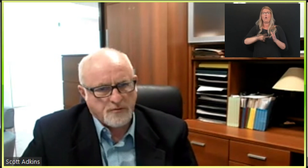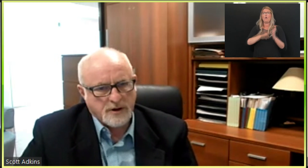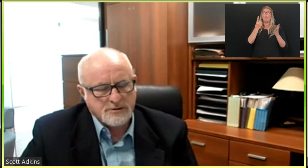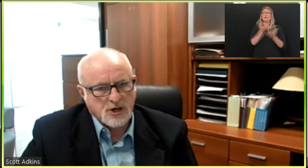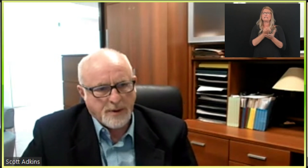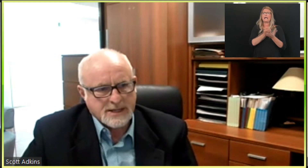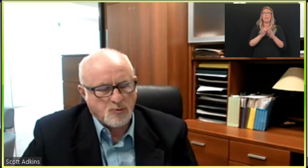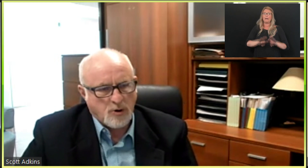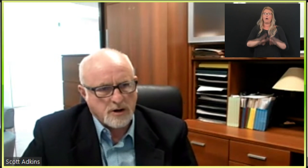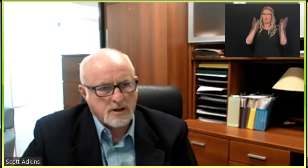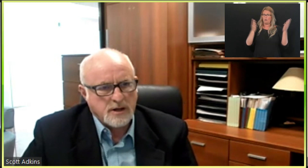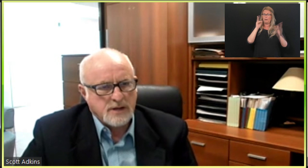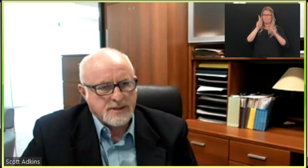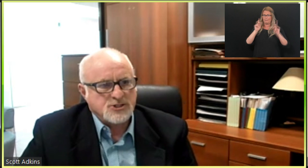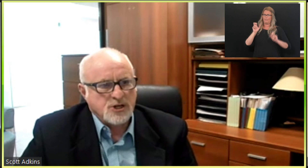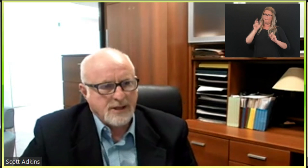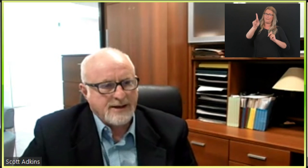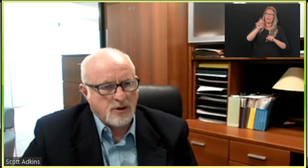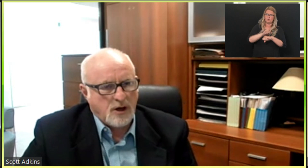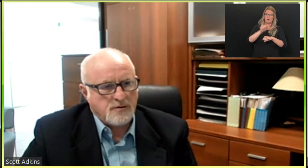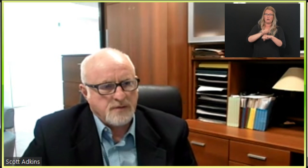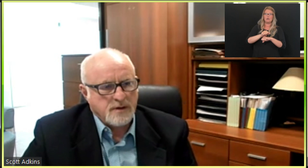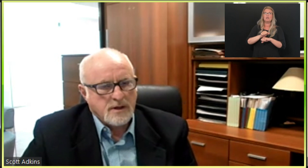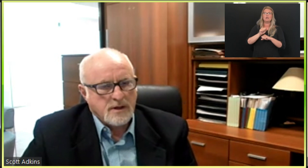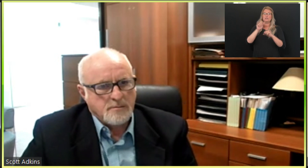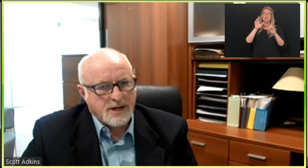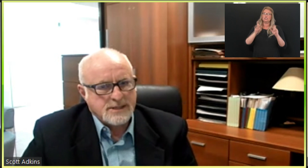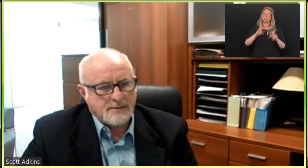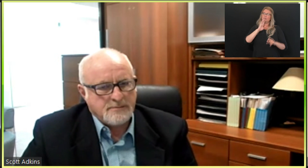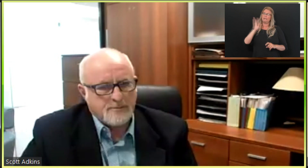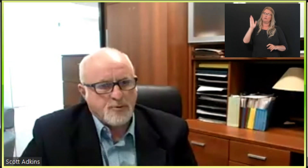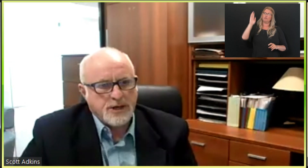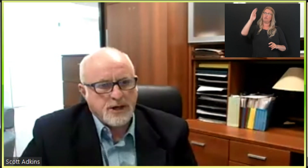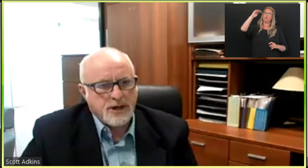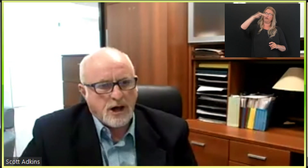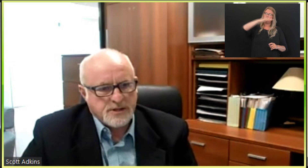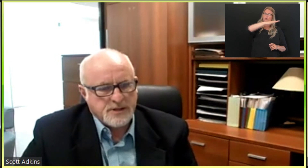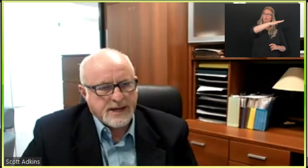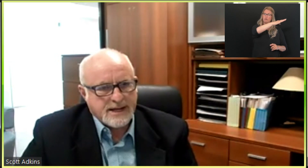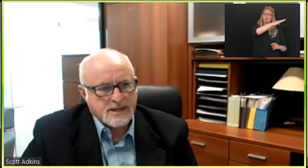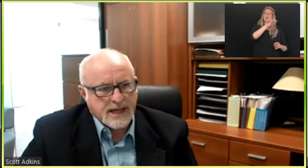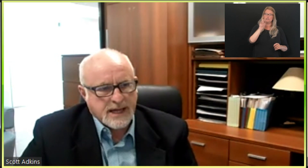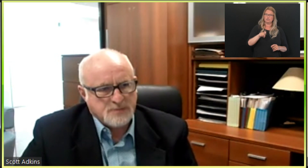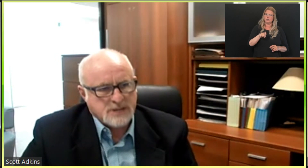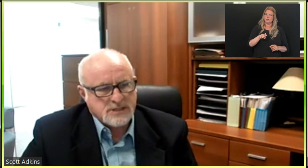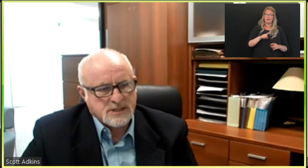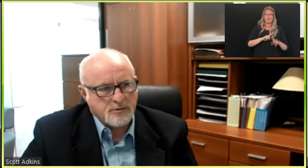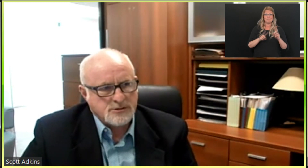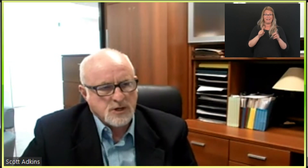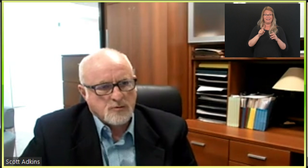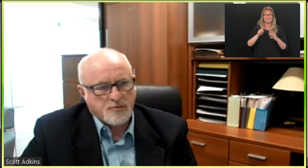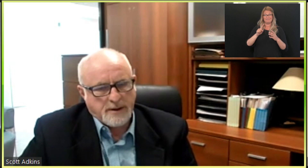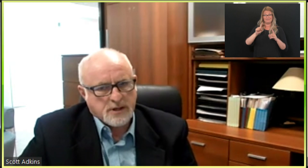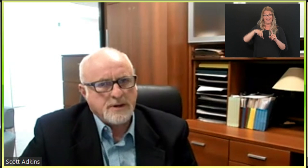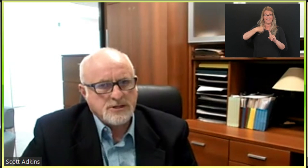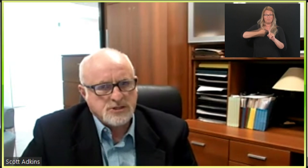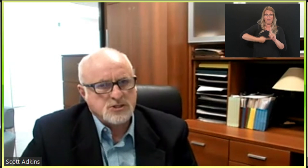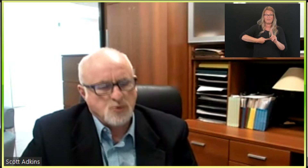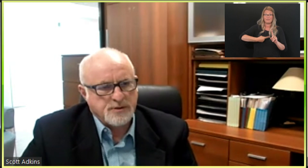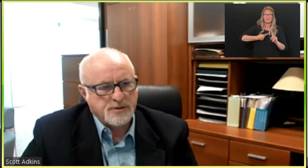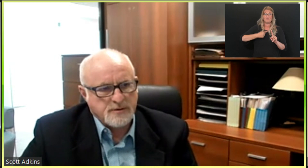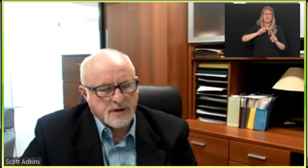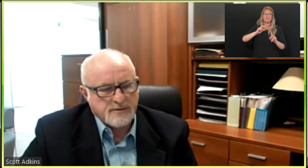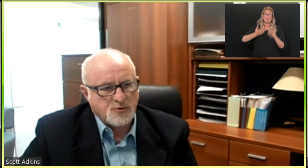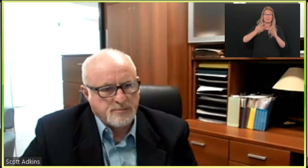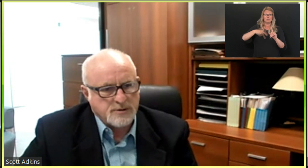and more folks go back to work, that should level off. But I'm pretty confident that next month's numbers are probably going to be just